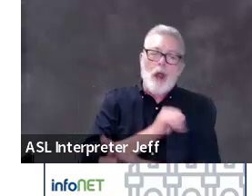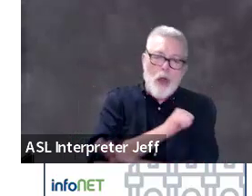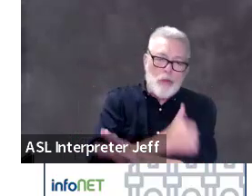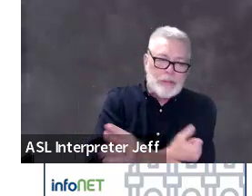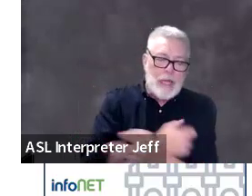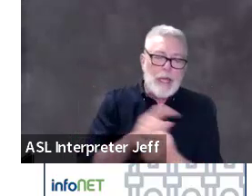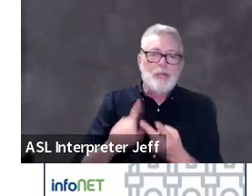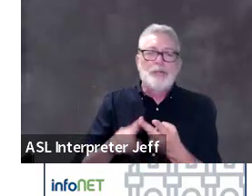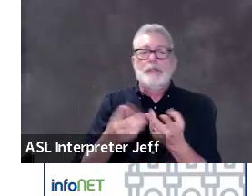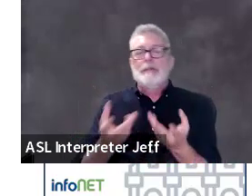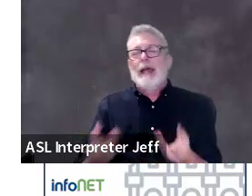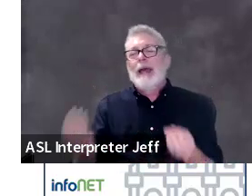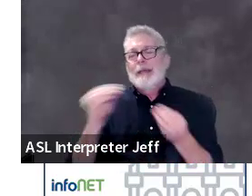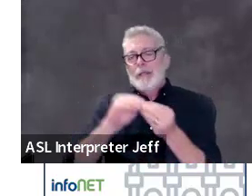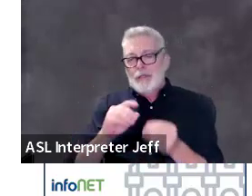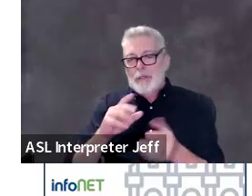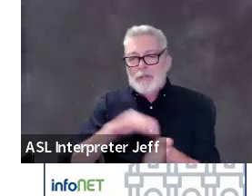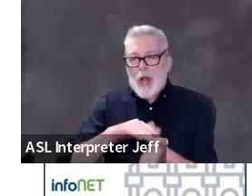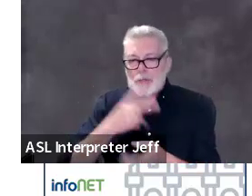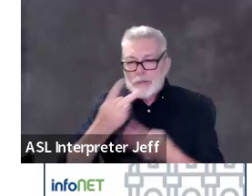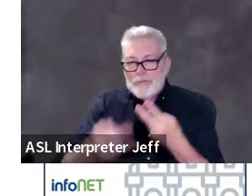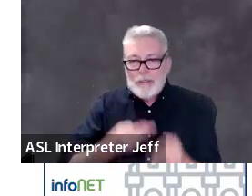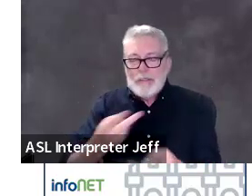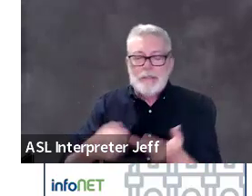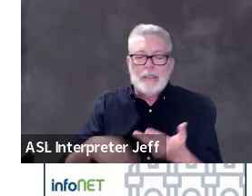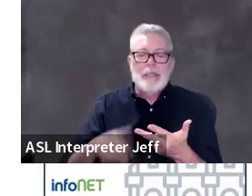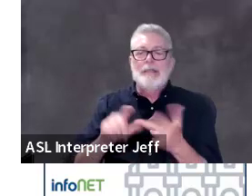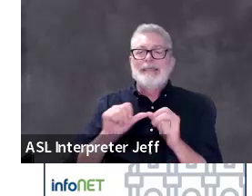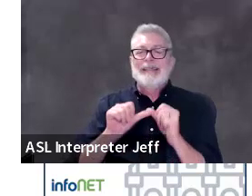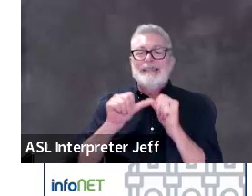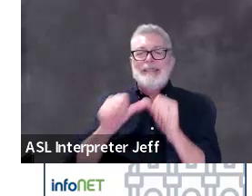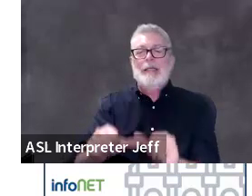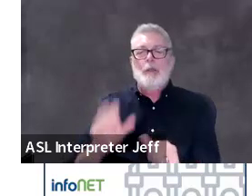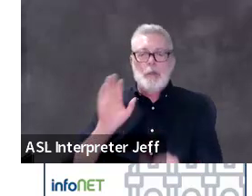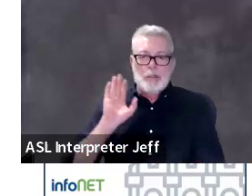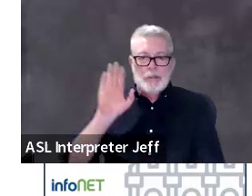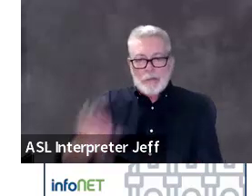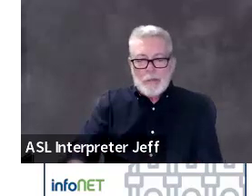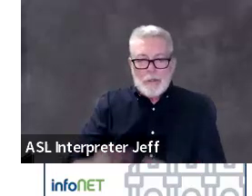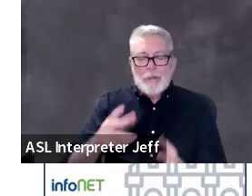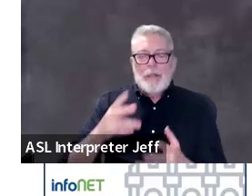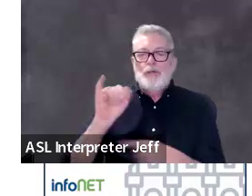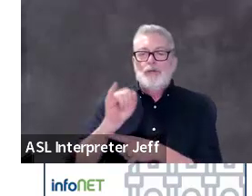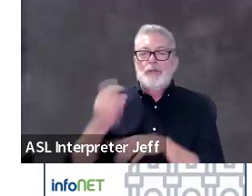extra doctors' visits and provide continuous coverage for various